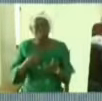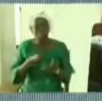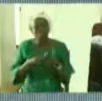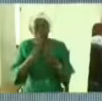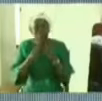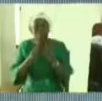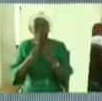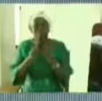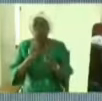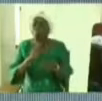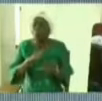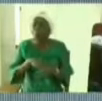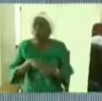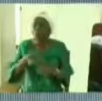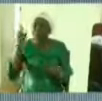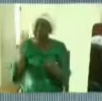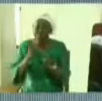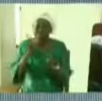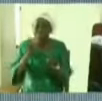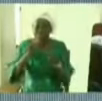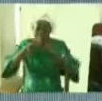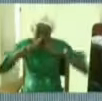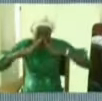perfect peace in the land.